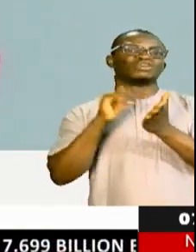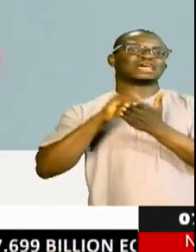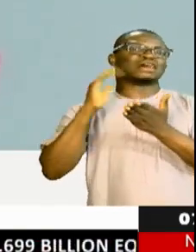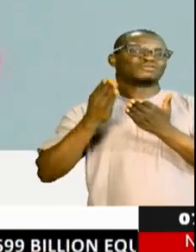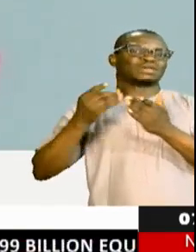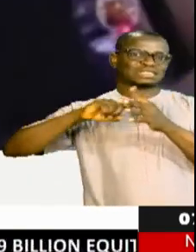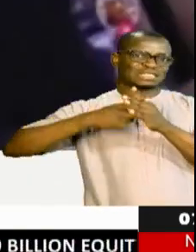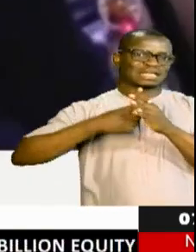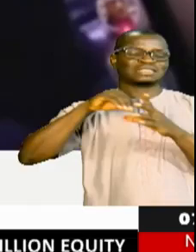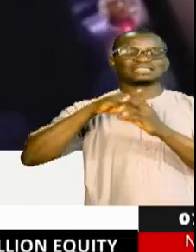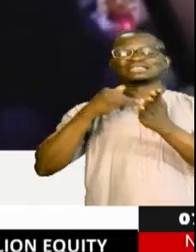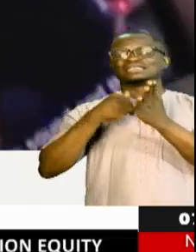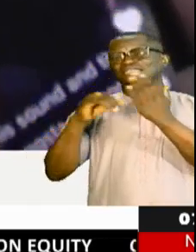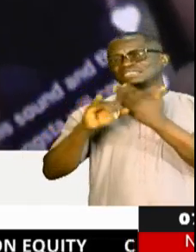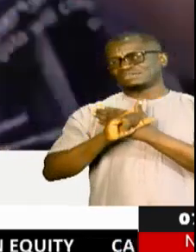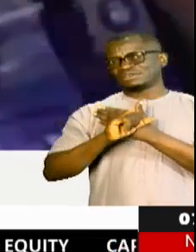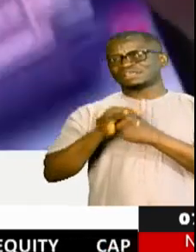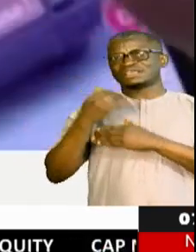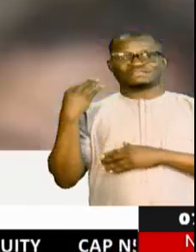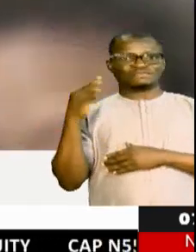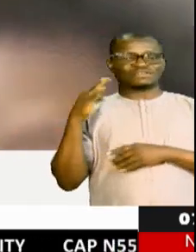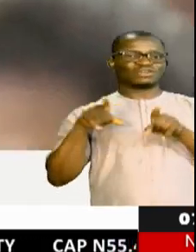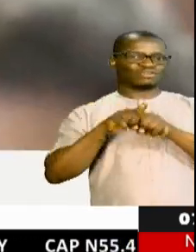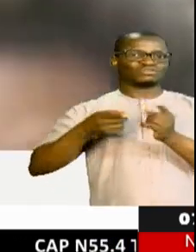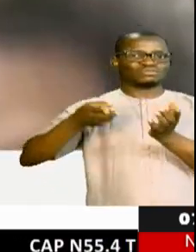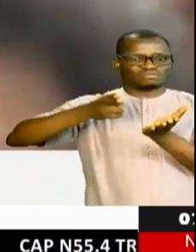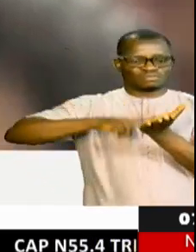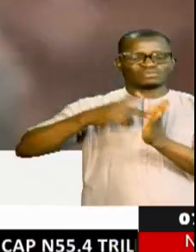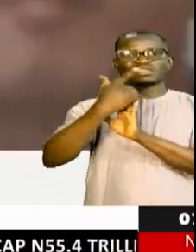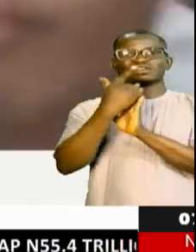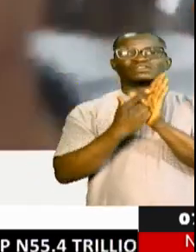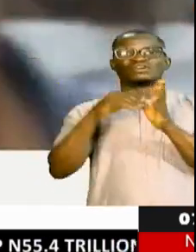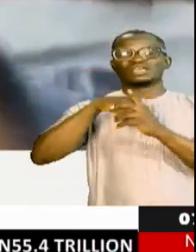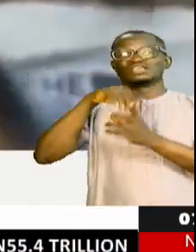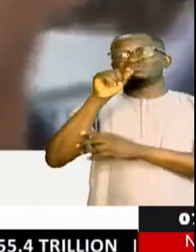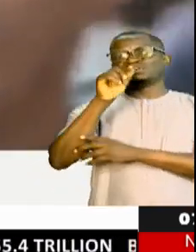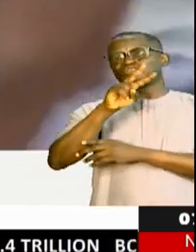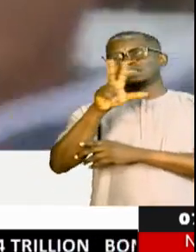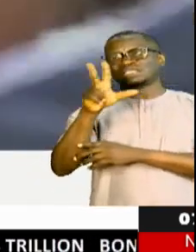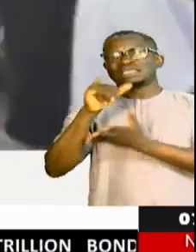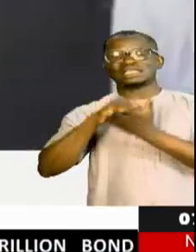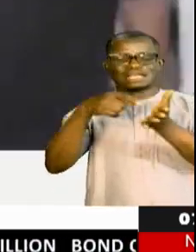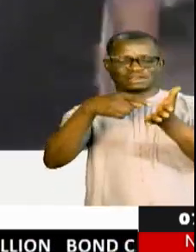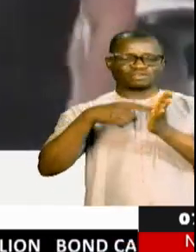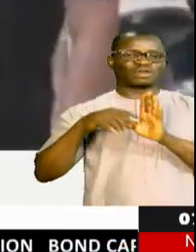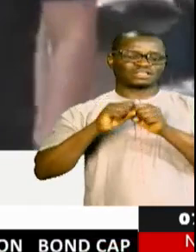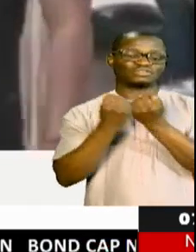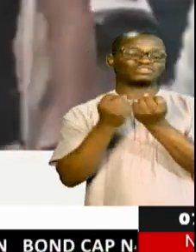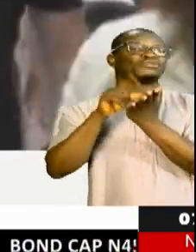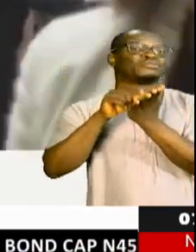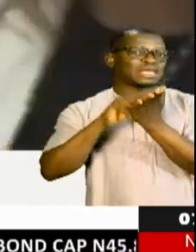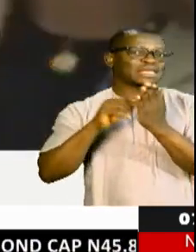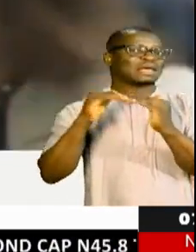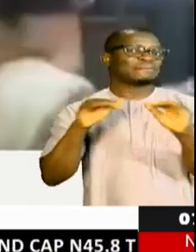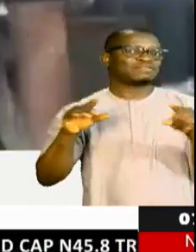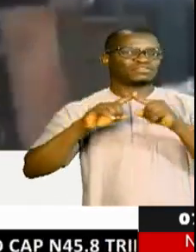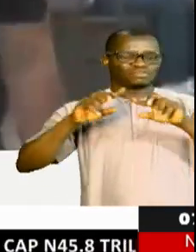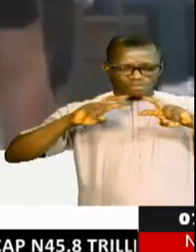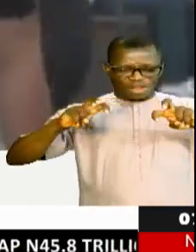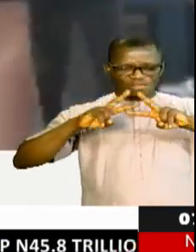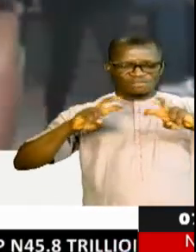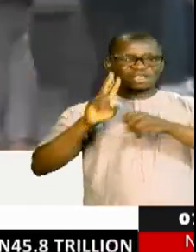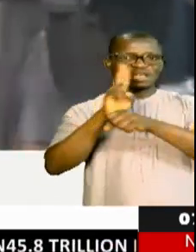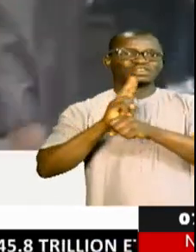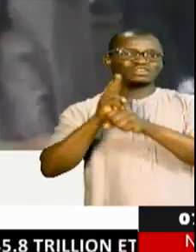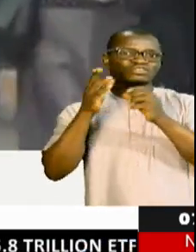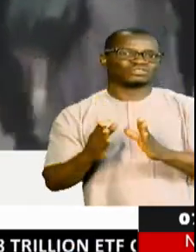January. France has also passed laws in 2023 that require social media platforms to verify users'